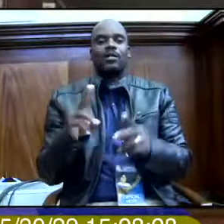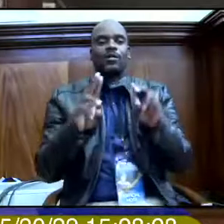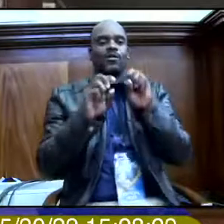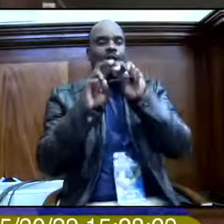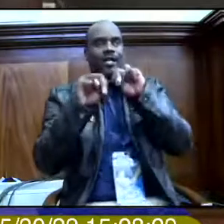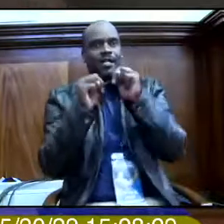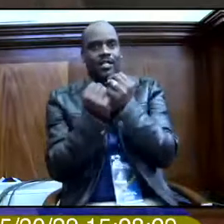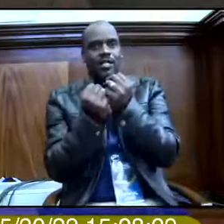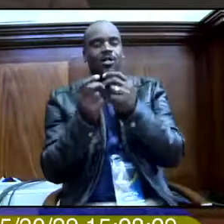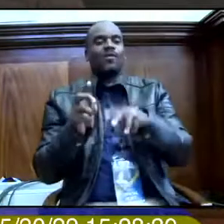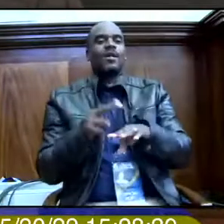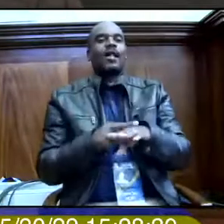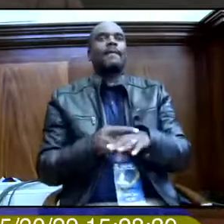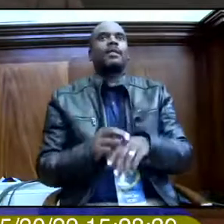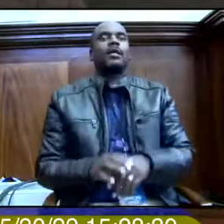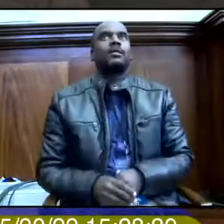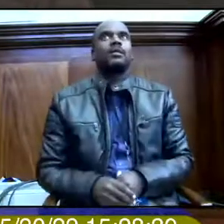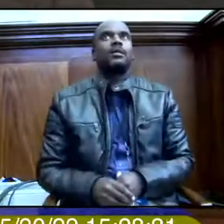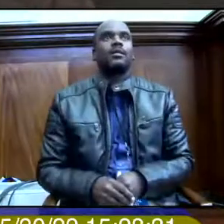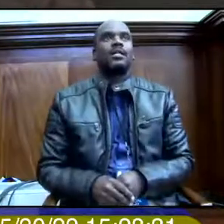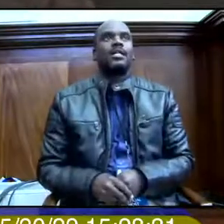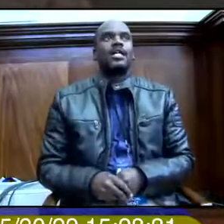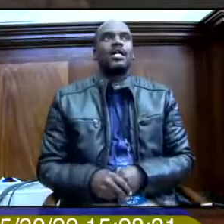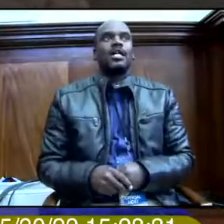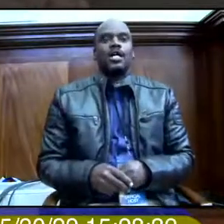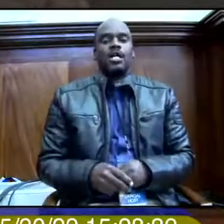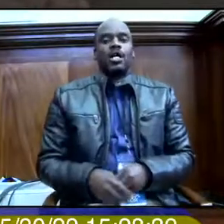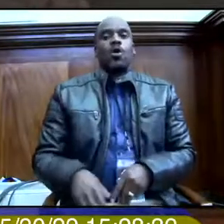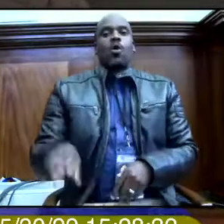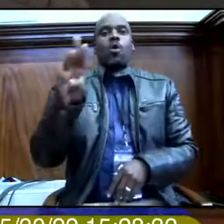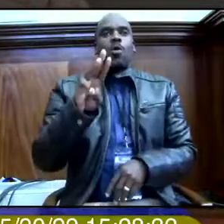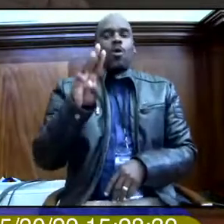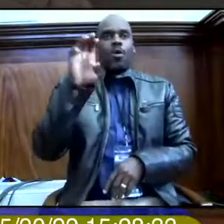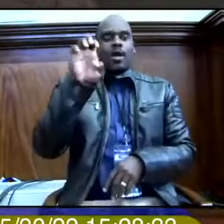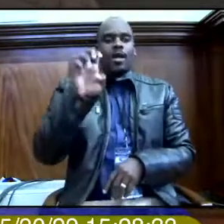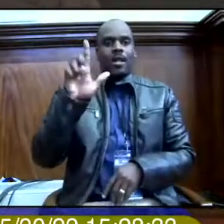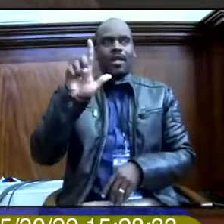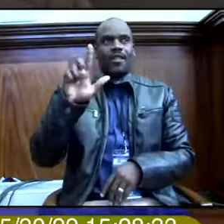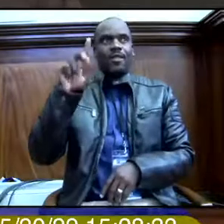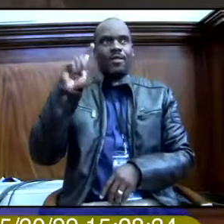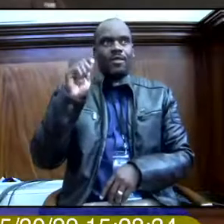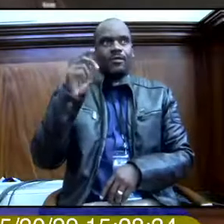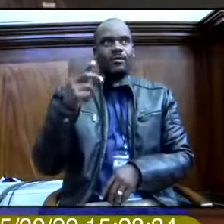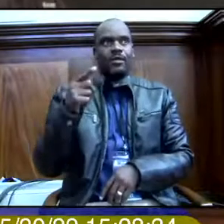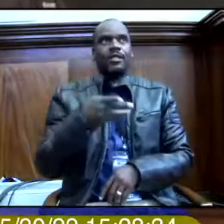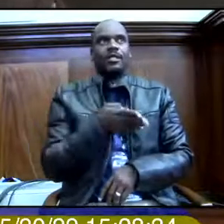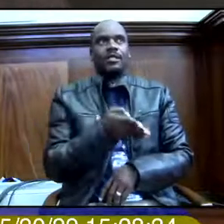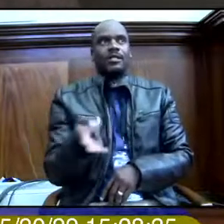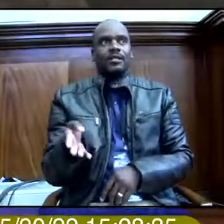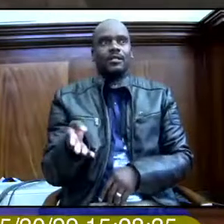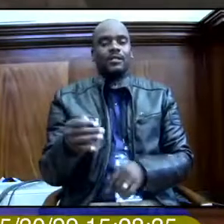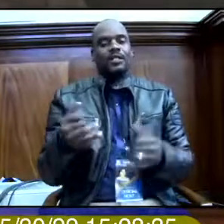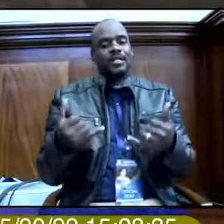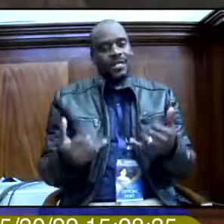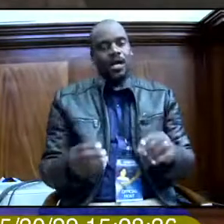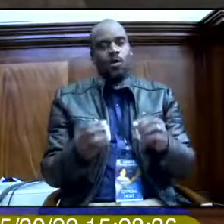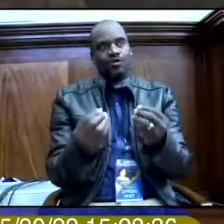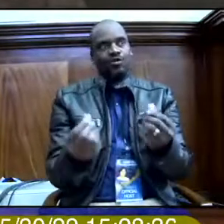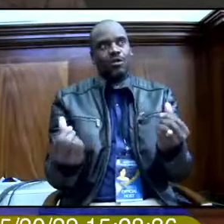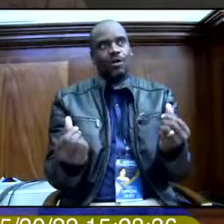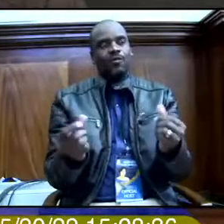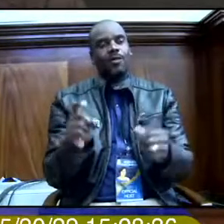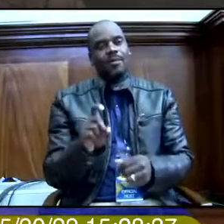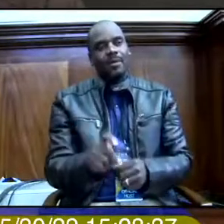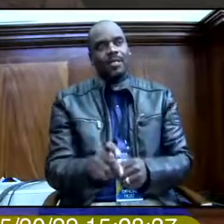capital the wealth these corporations now control must be